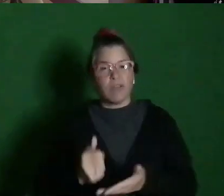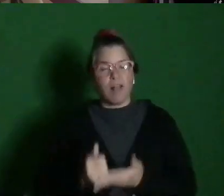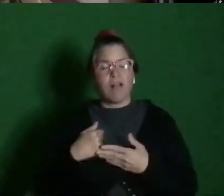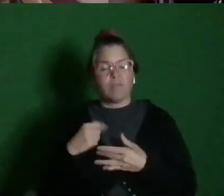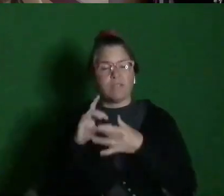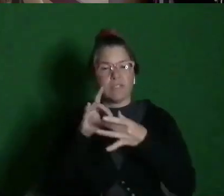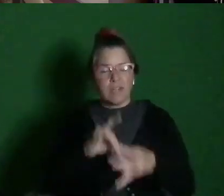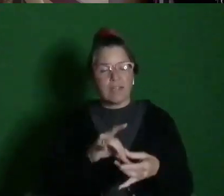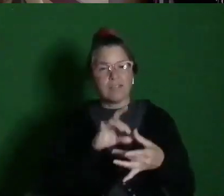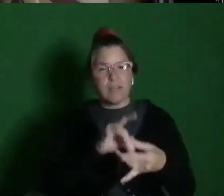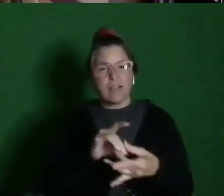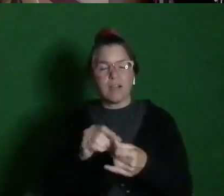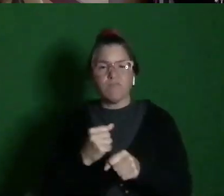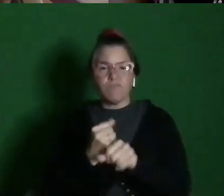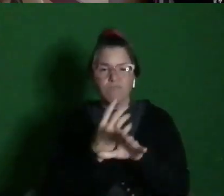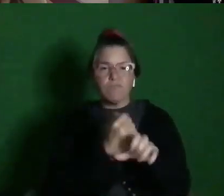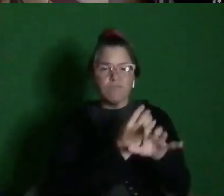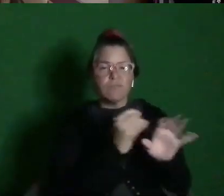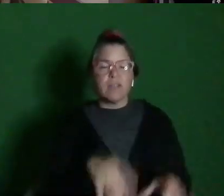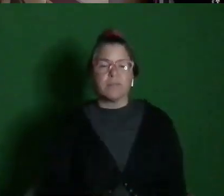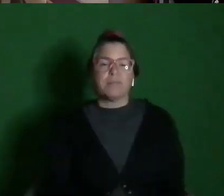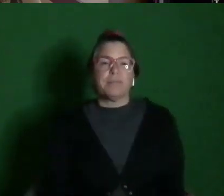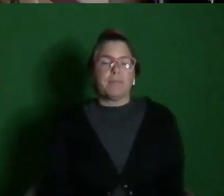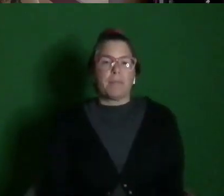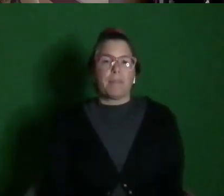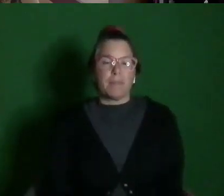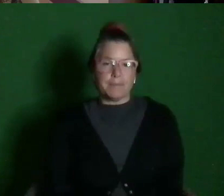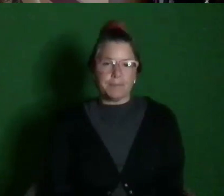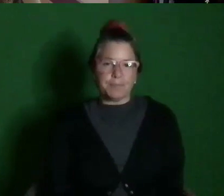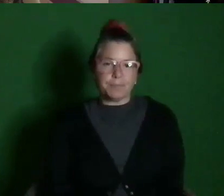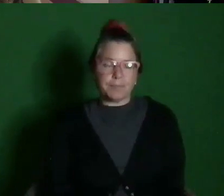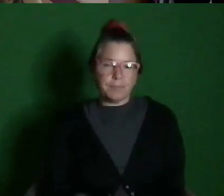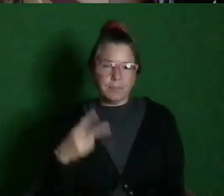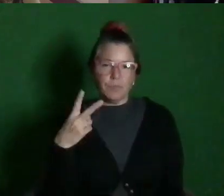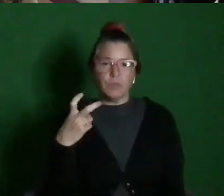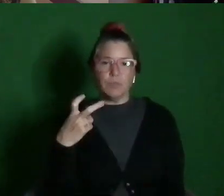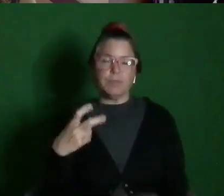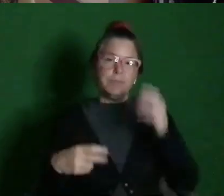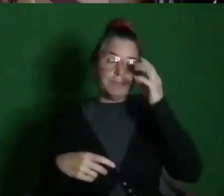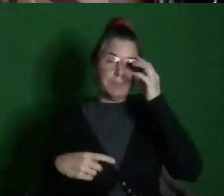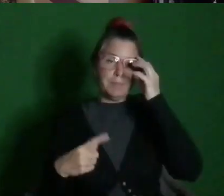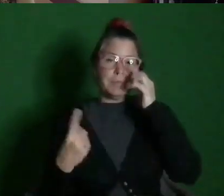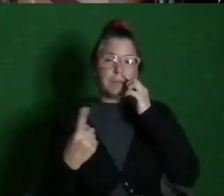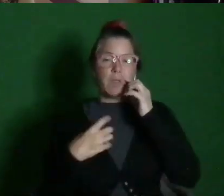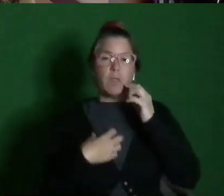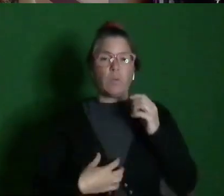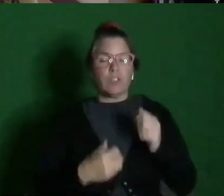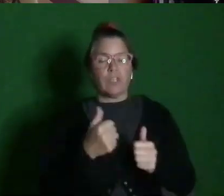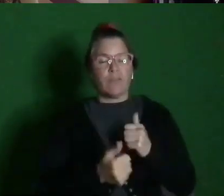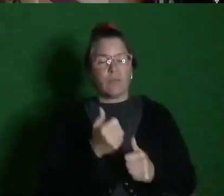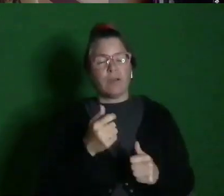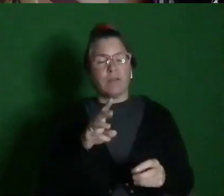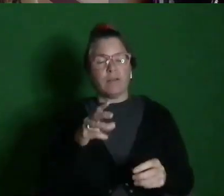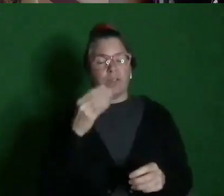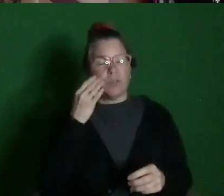with a lot of people from everywhere. And then I have two more questions. So is there something that you wish everyone knew